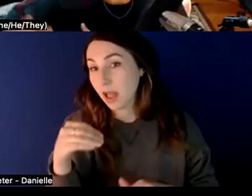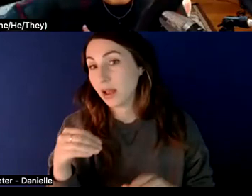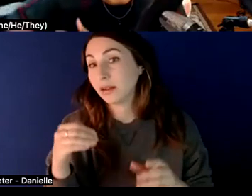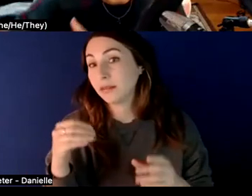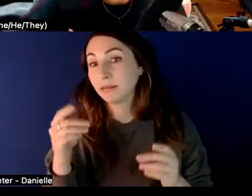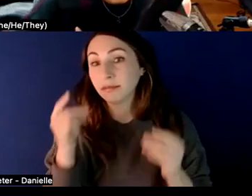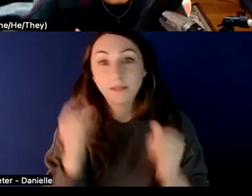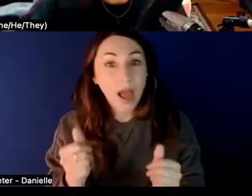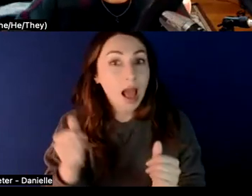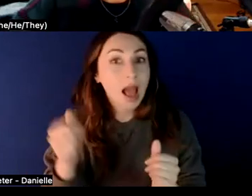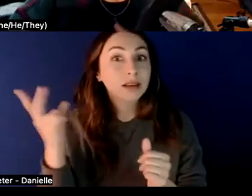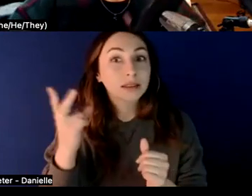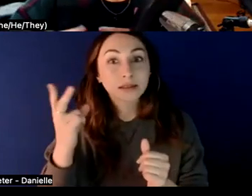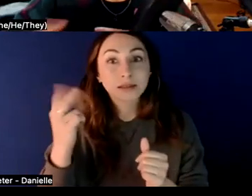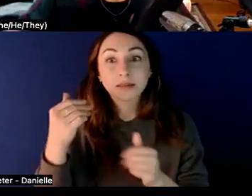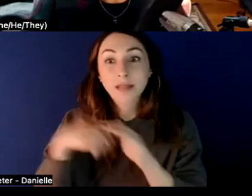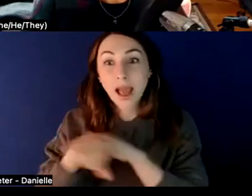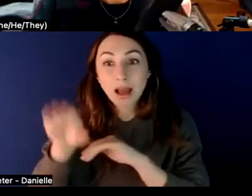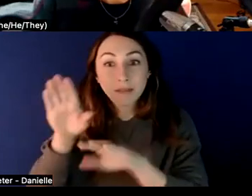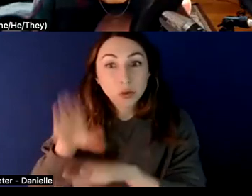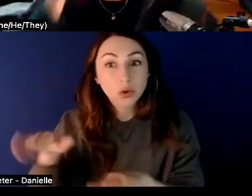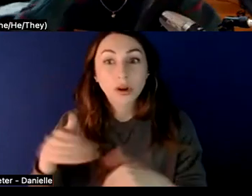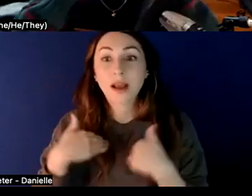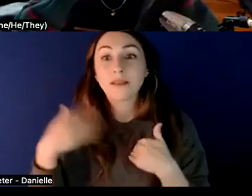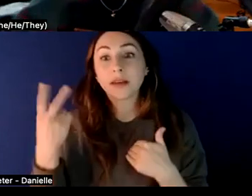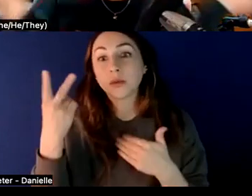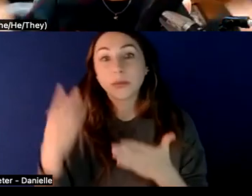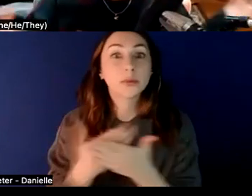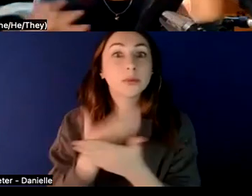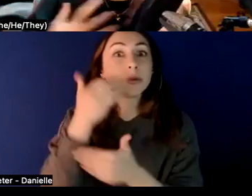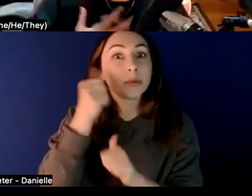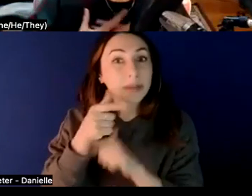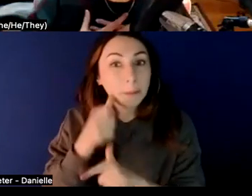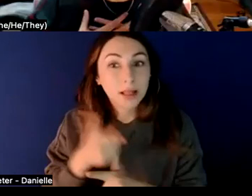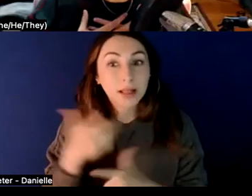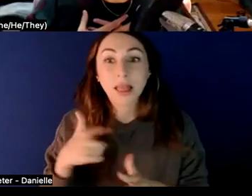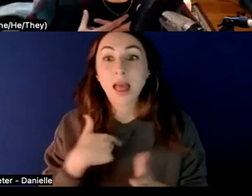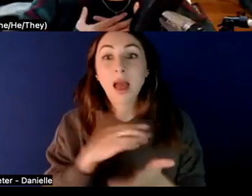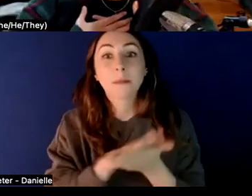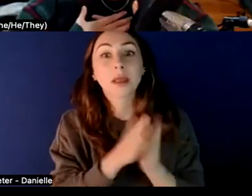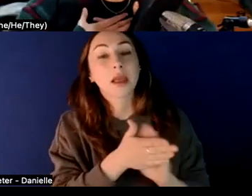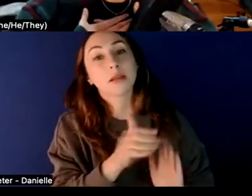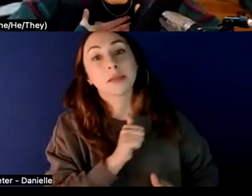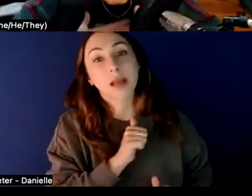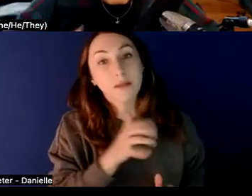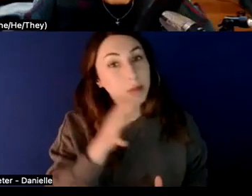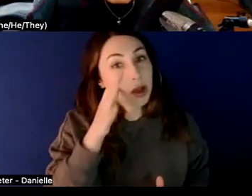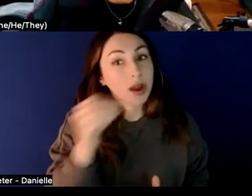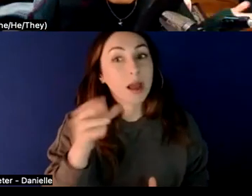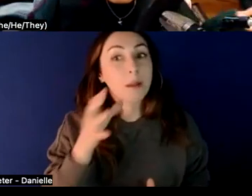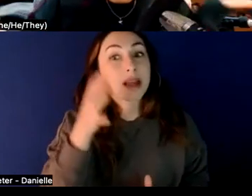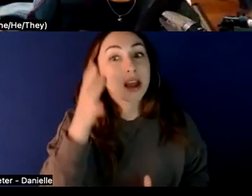had children with this person, and I had 2 new siblings, and then I became my own parent, and I became the parent of